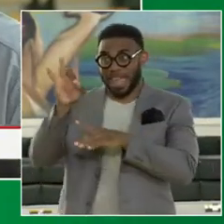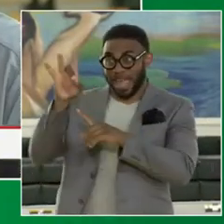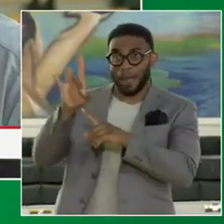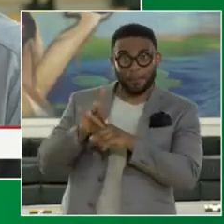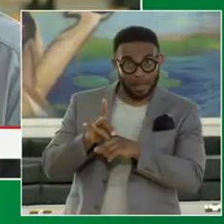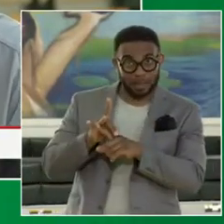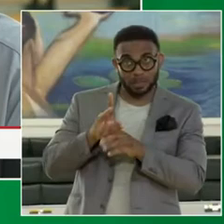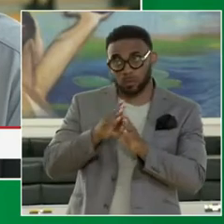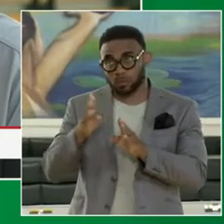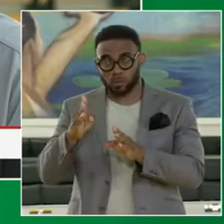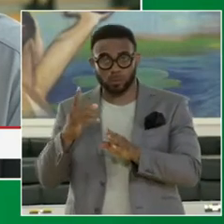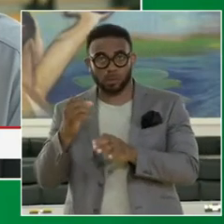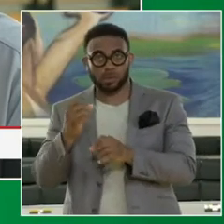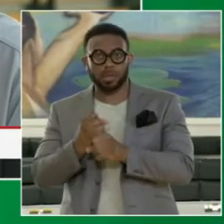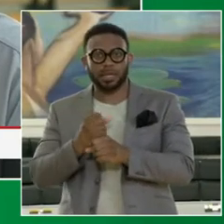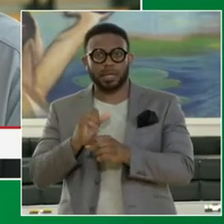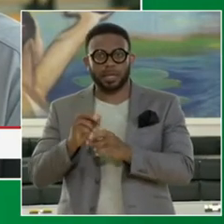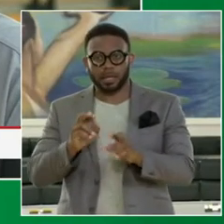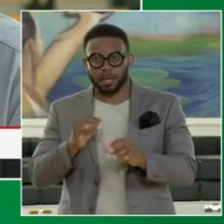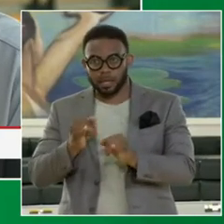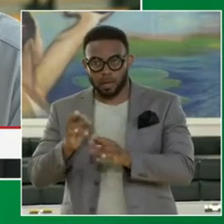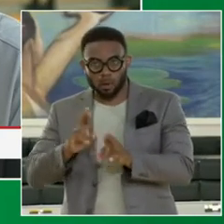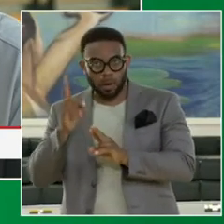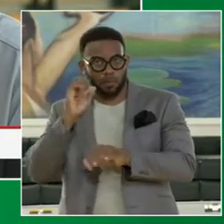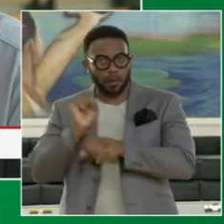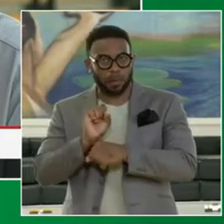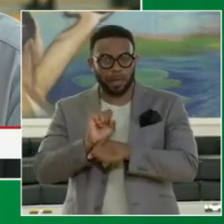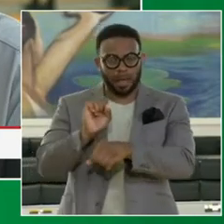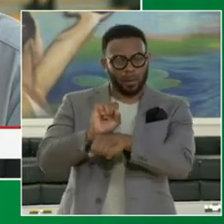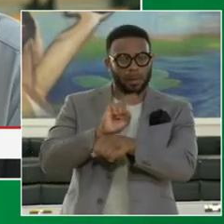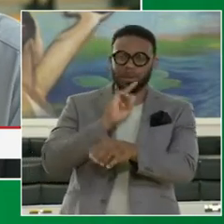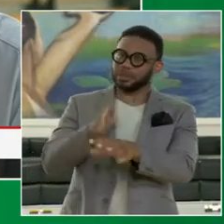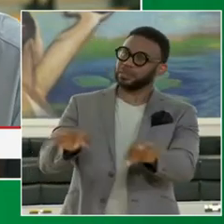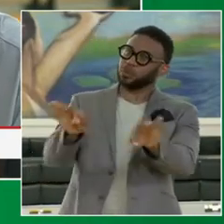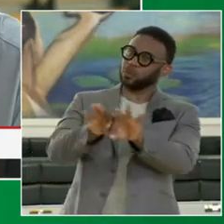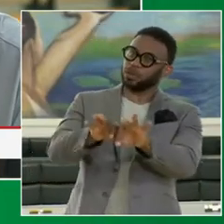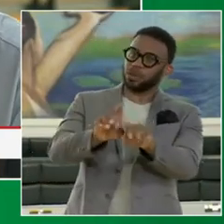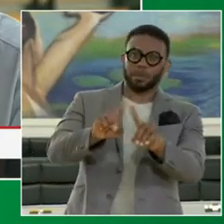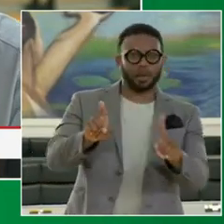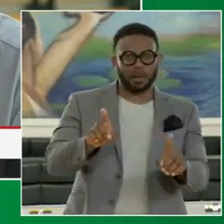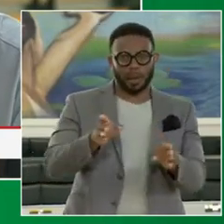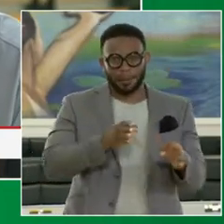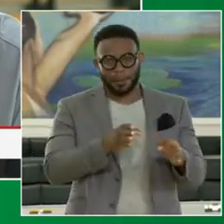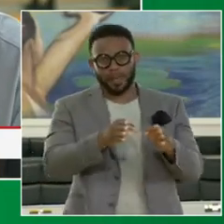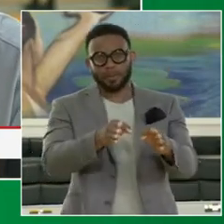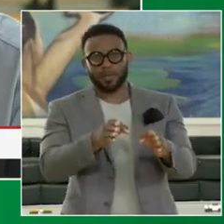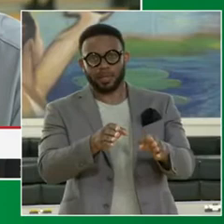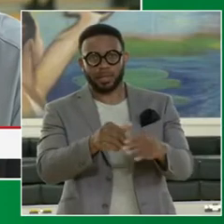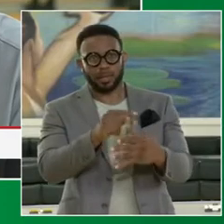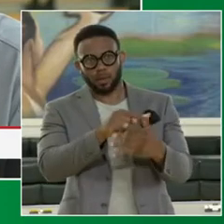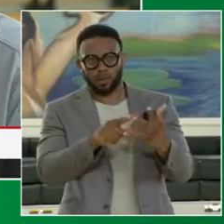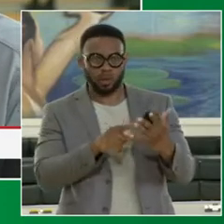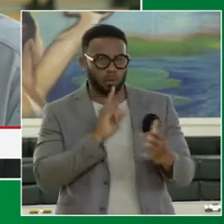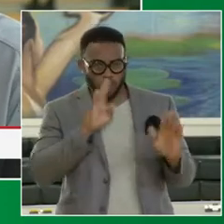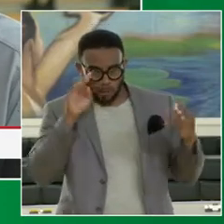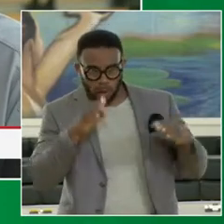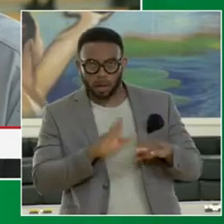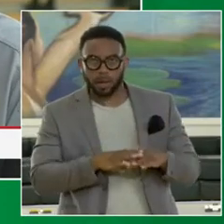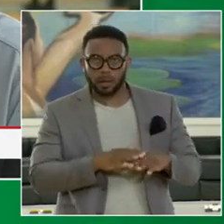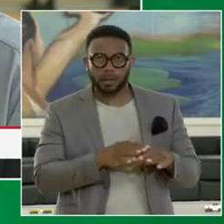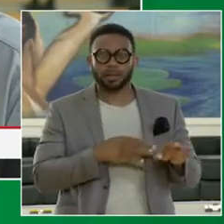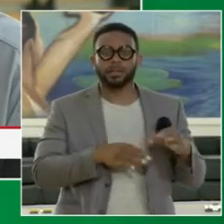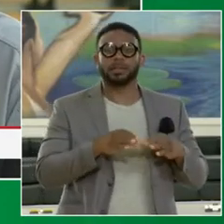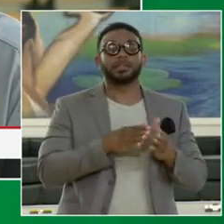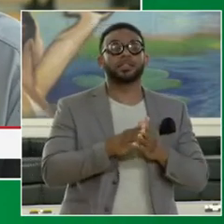months and a week to get individuals ready for employment. Now, employment is important, but Pathways and the One's Office really focus on